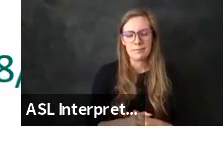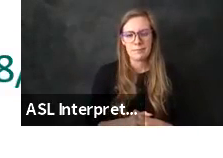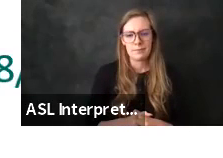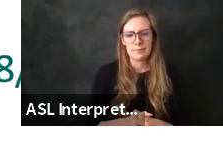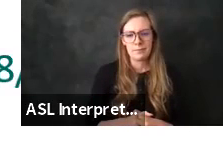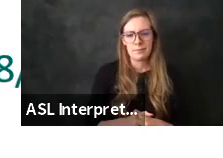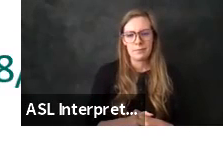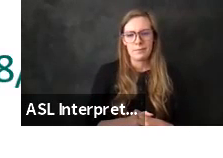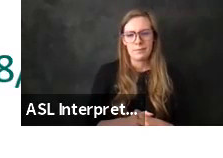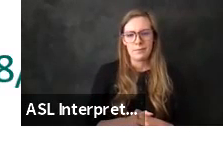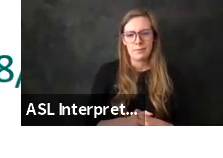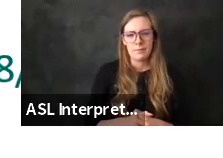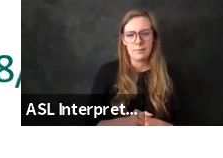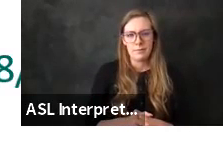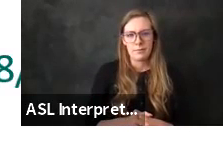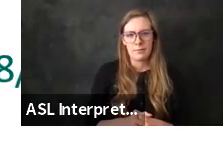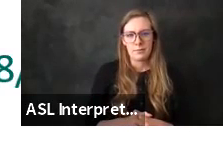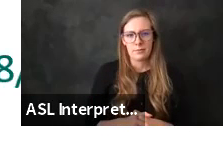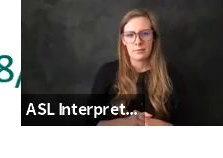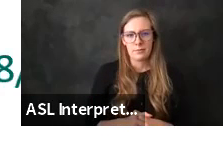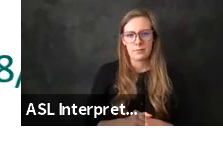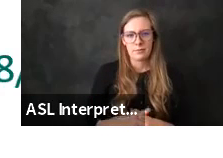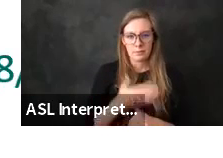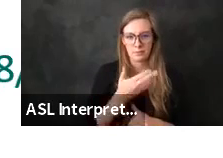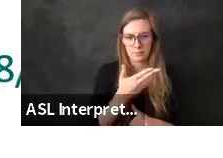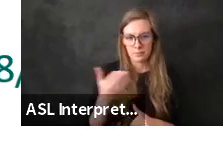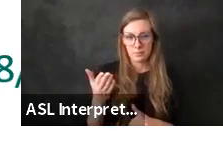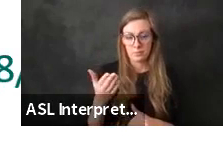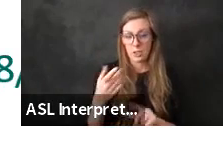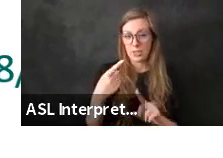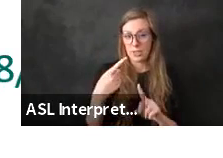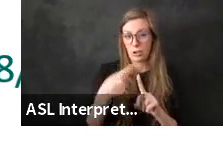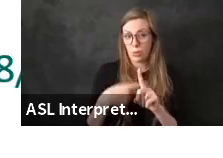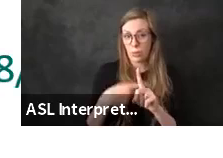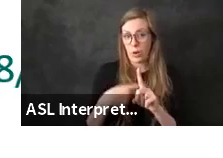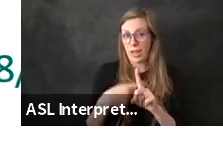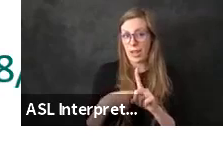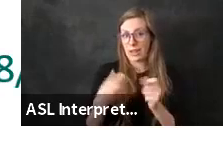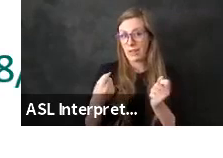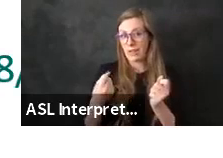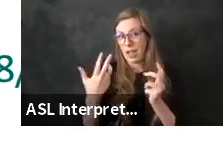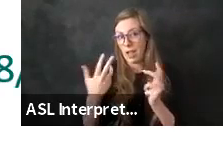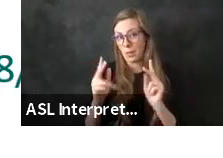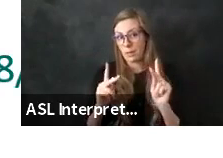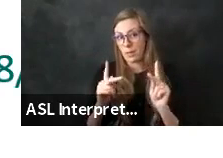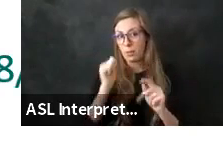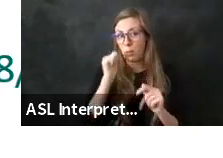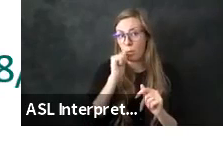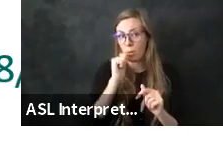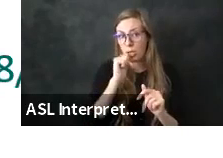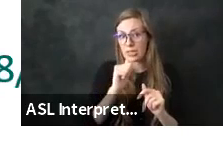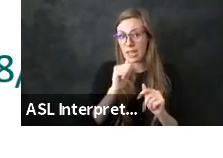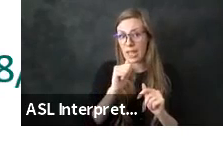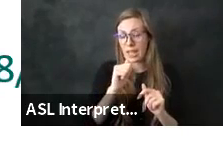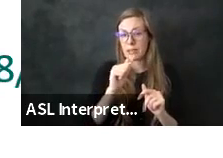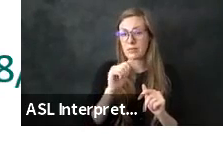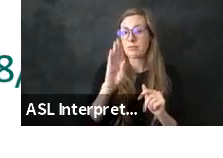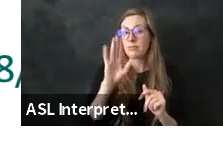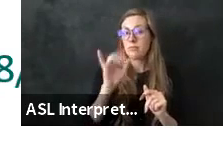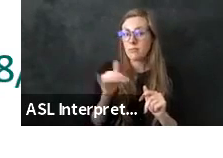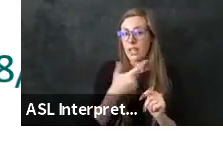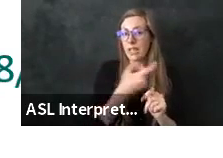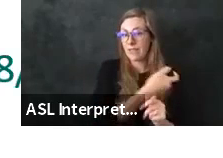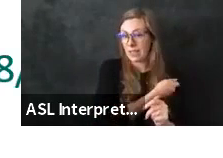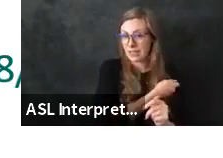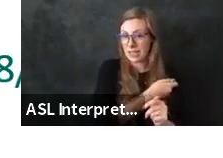Looking at our rate of new cases per day per 100,000 residents by vaccination